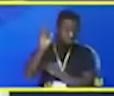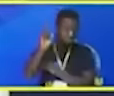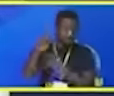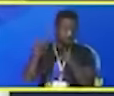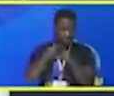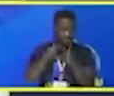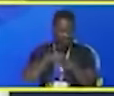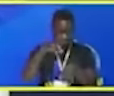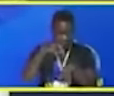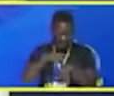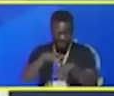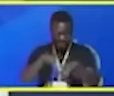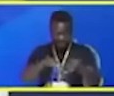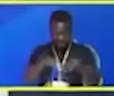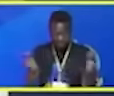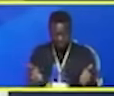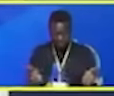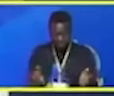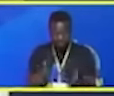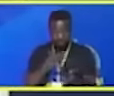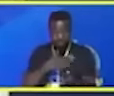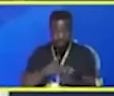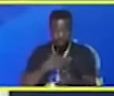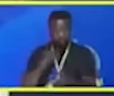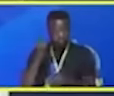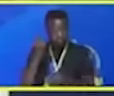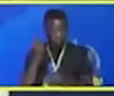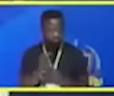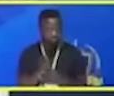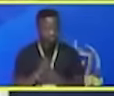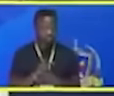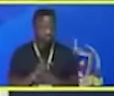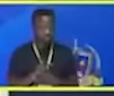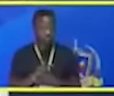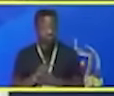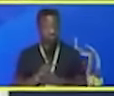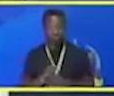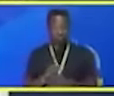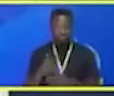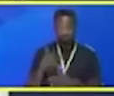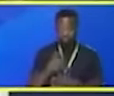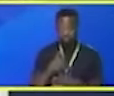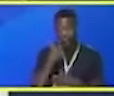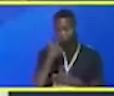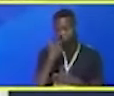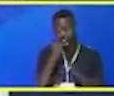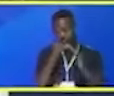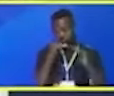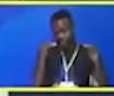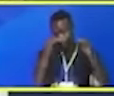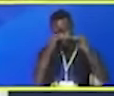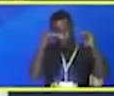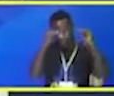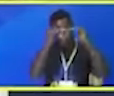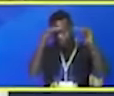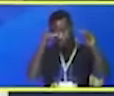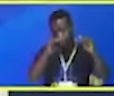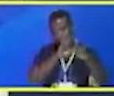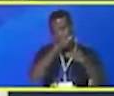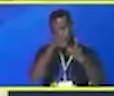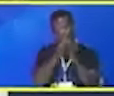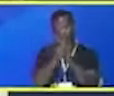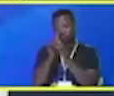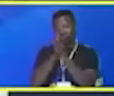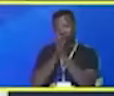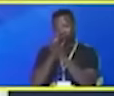earth work is concerned, please listen carefully now. There are three dimensions of him that he desires